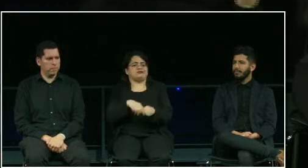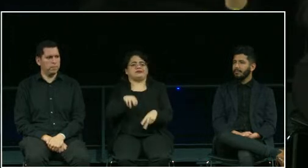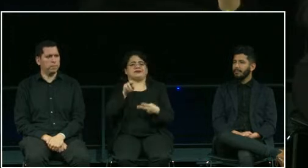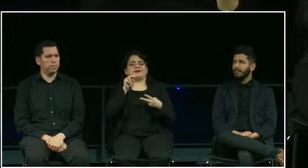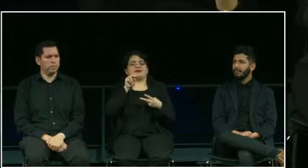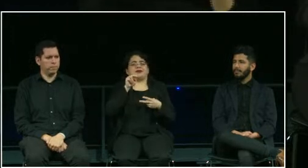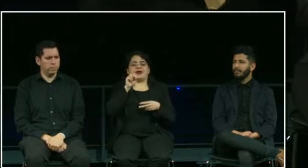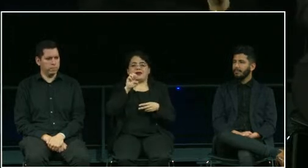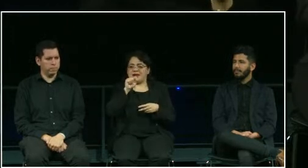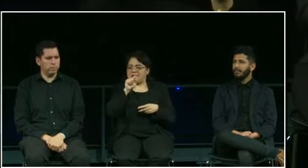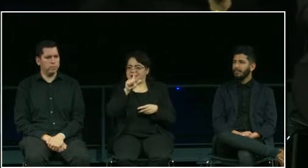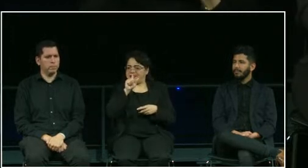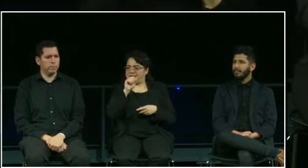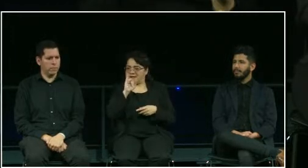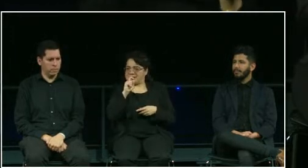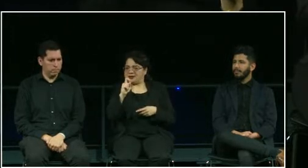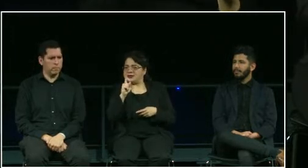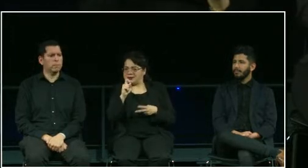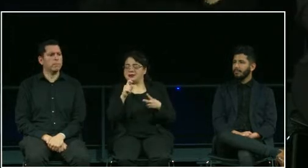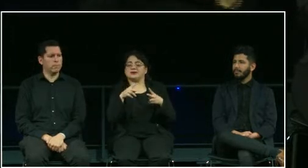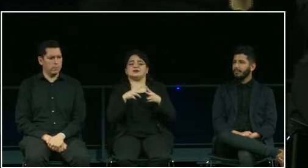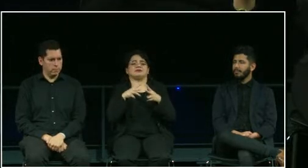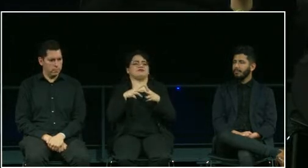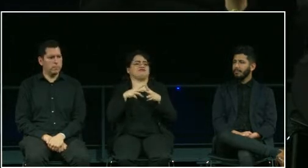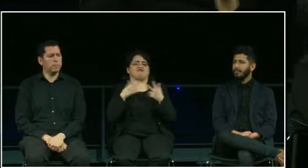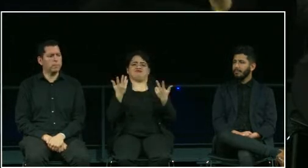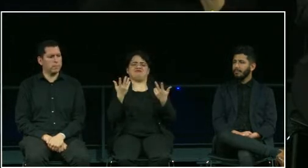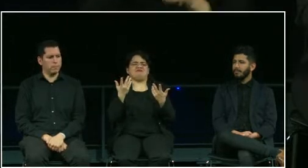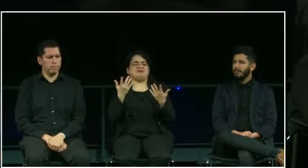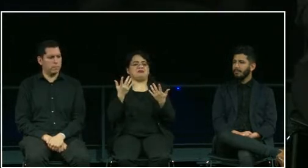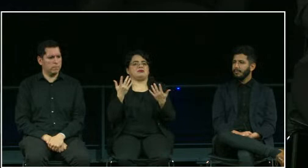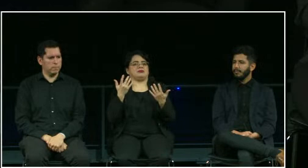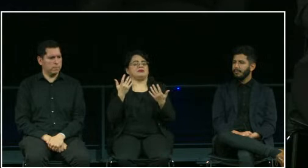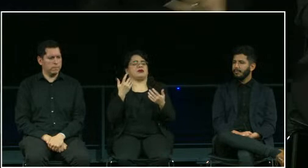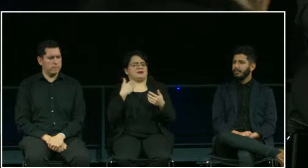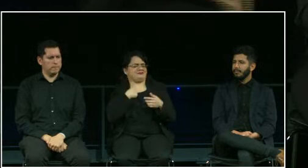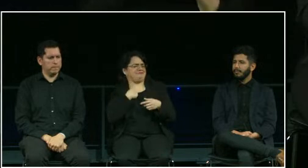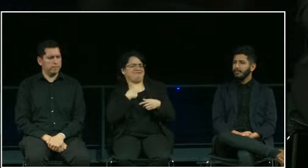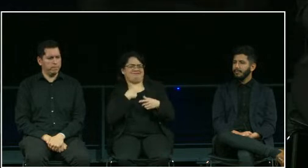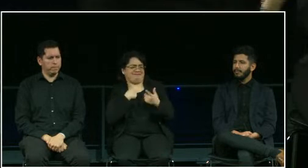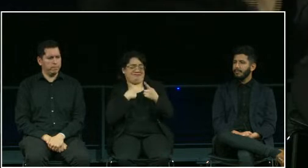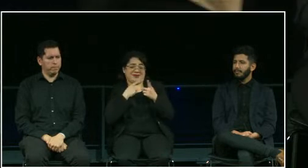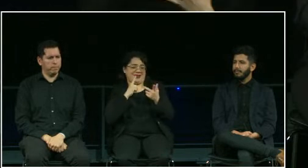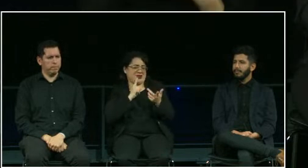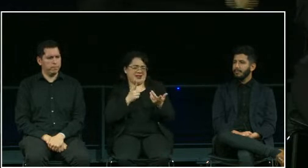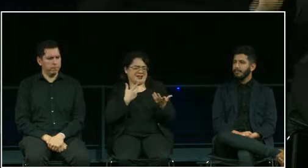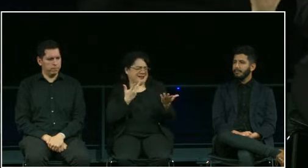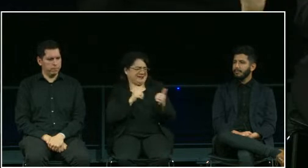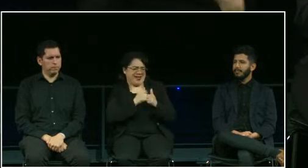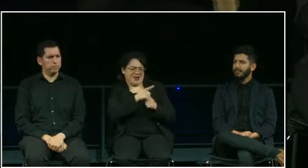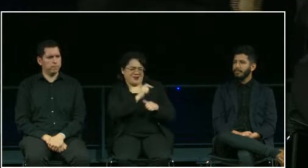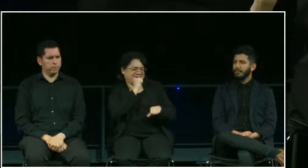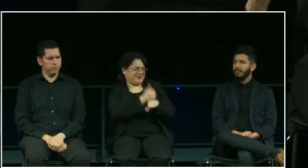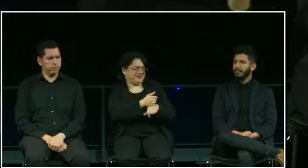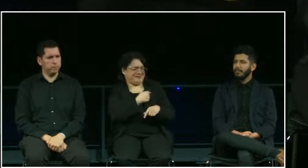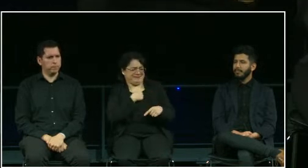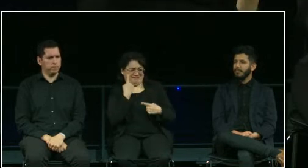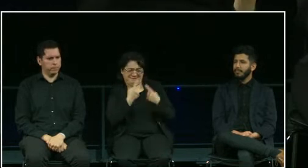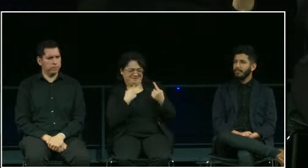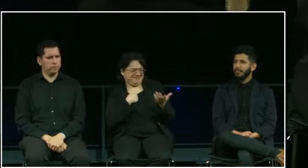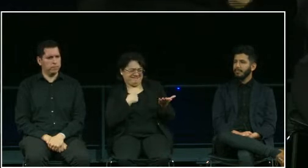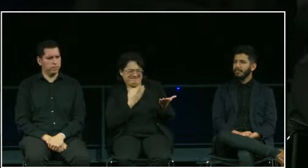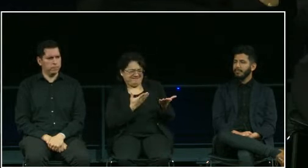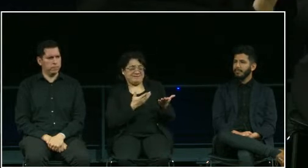Netflix, this isn't really going to happen. And how are you going to put this together? And of course, we were able to build